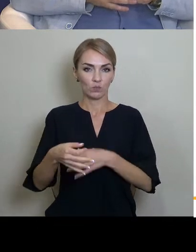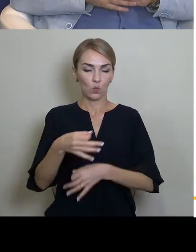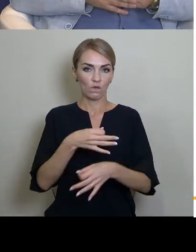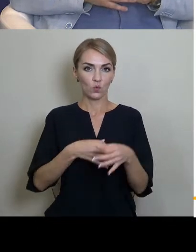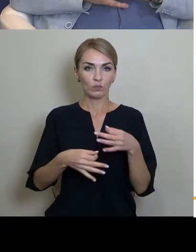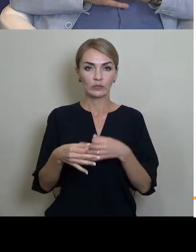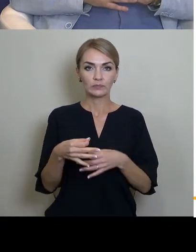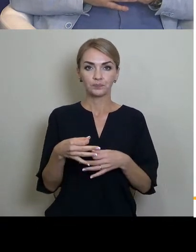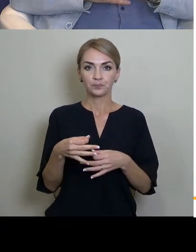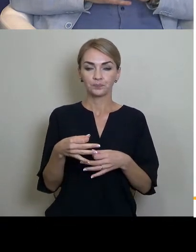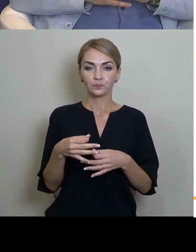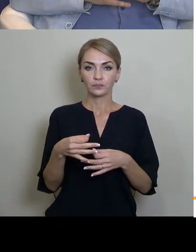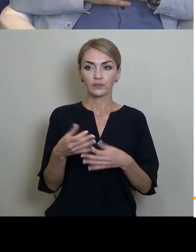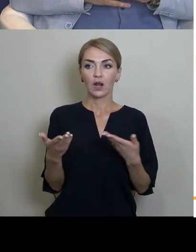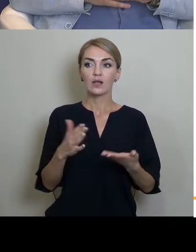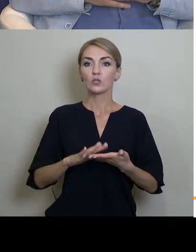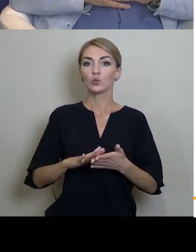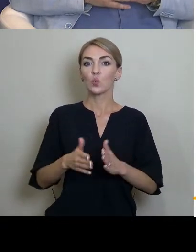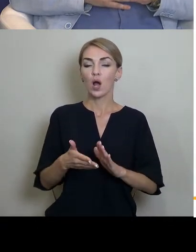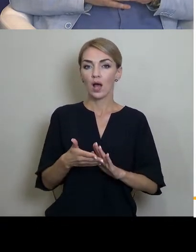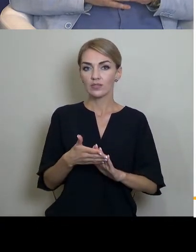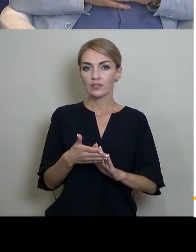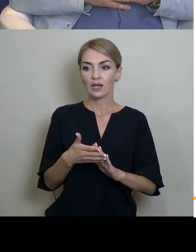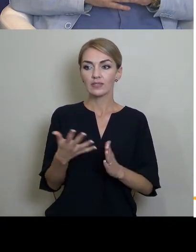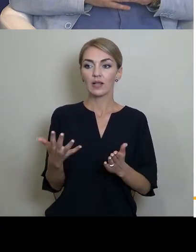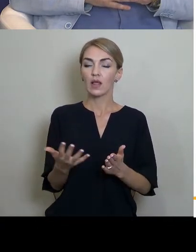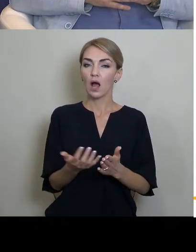here. We'll talk about Kiev later,